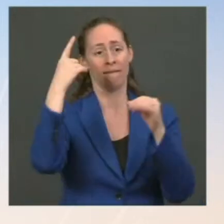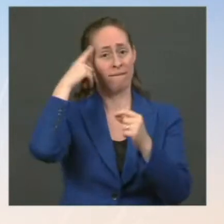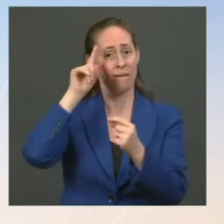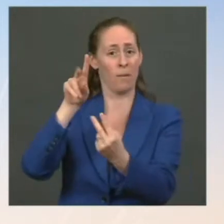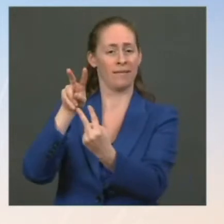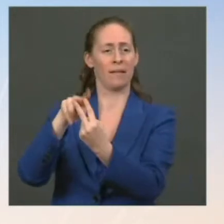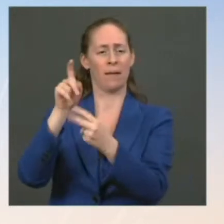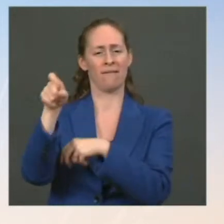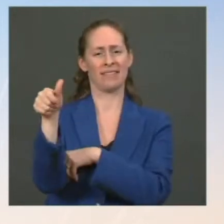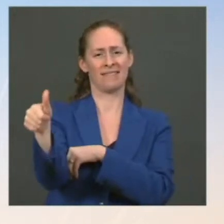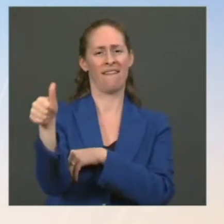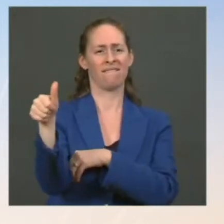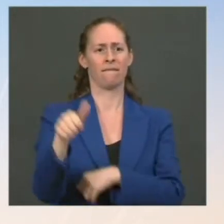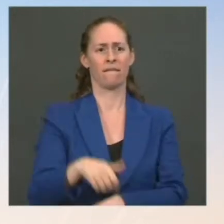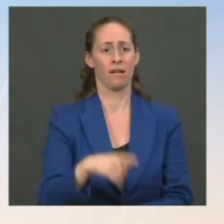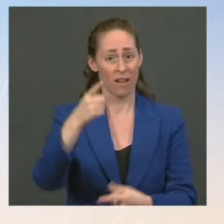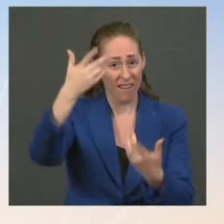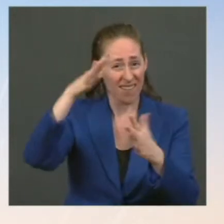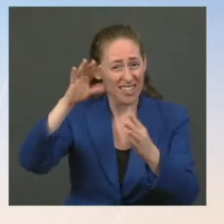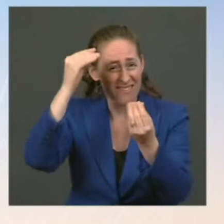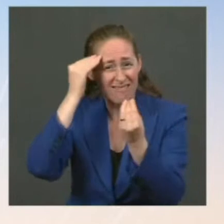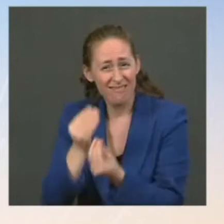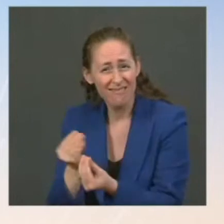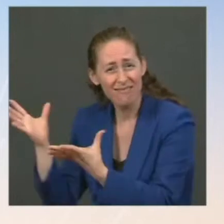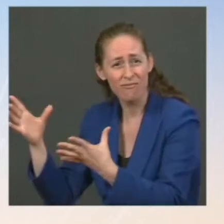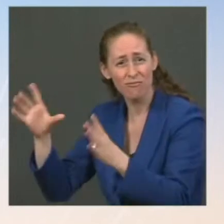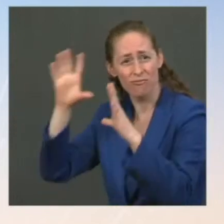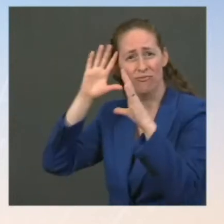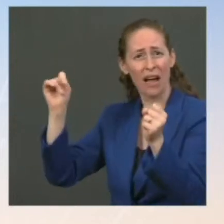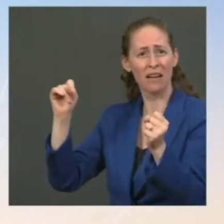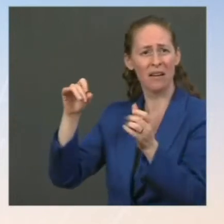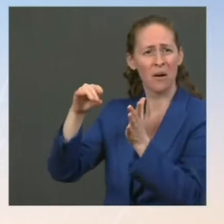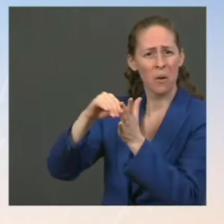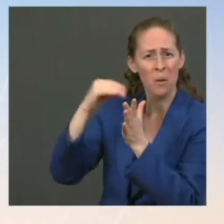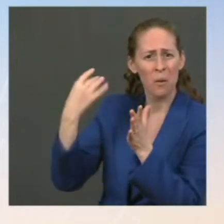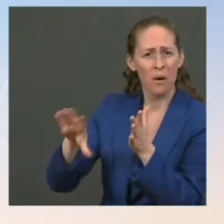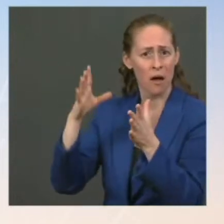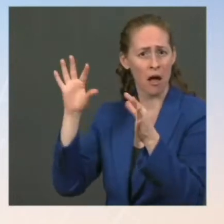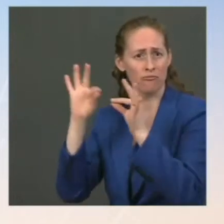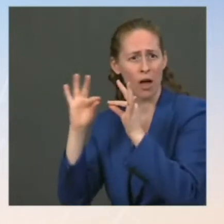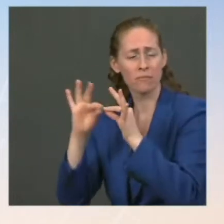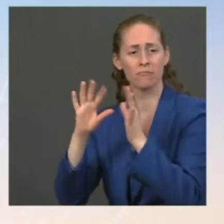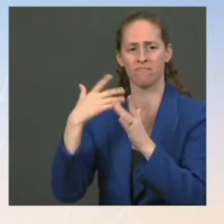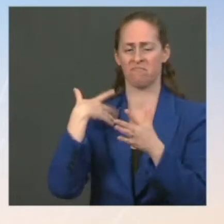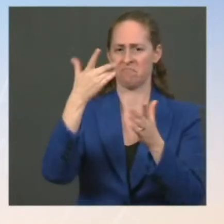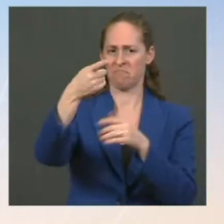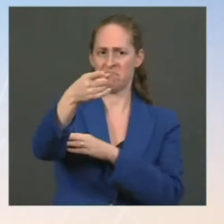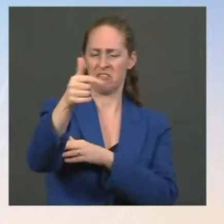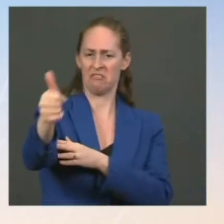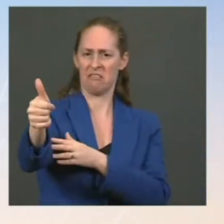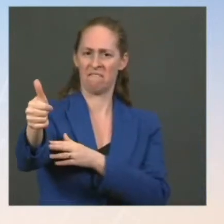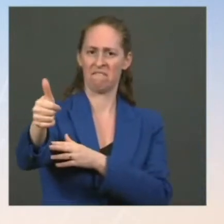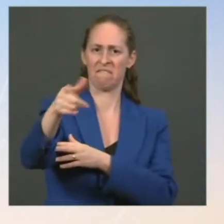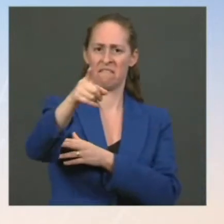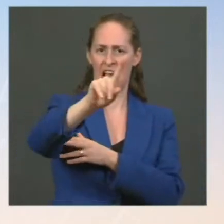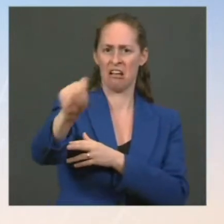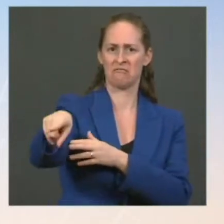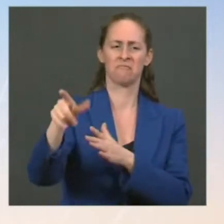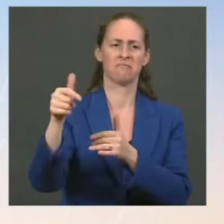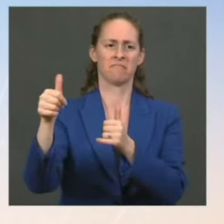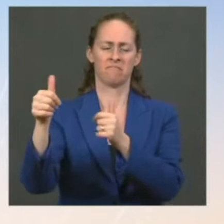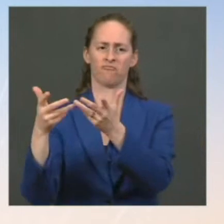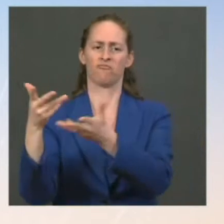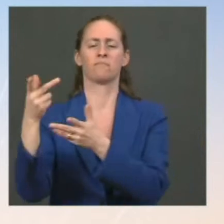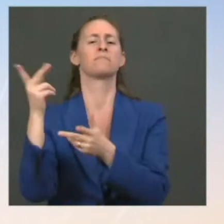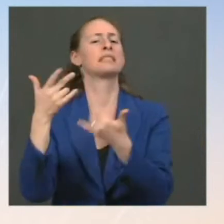Have they told the president, though, what their price tag is? I will let them speak for what their points of view are. There have been ongoing discussions.